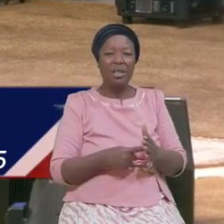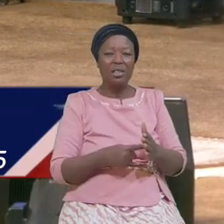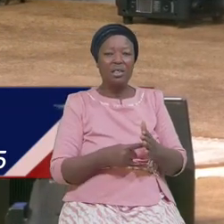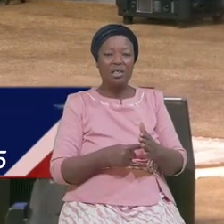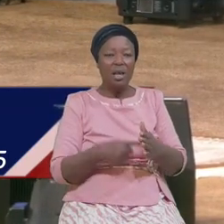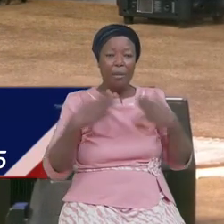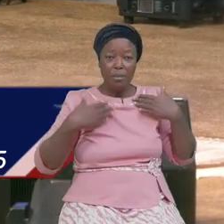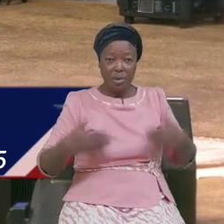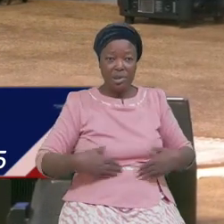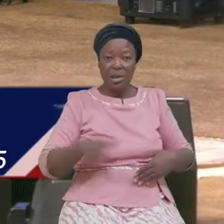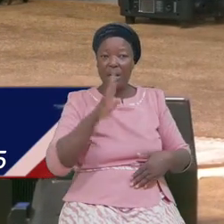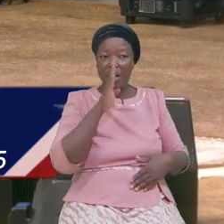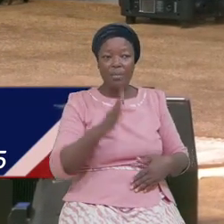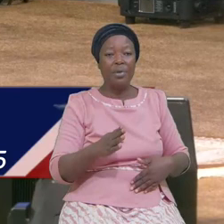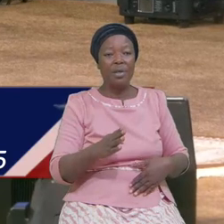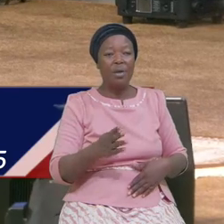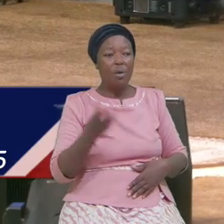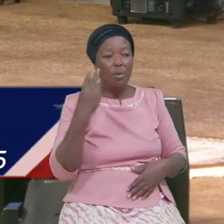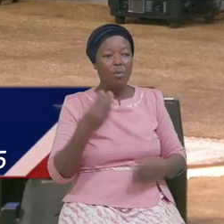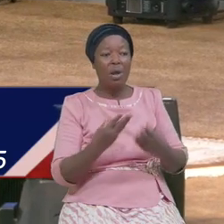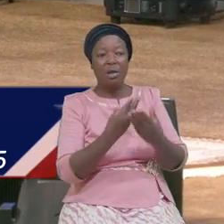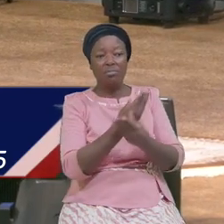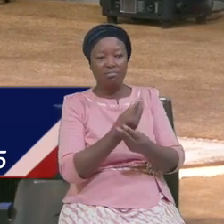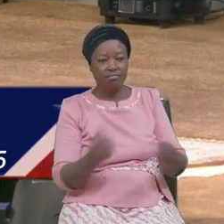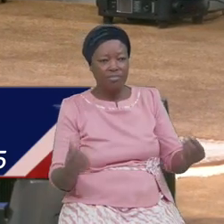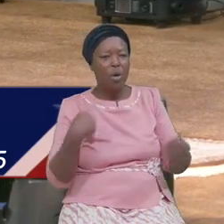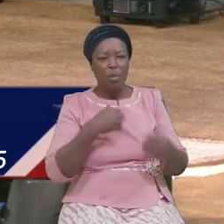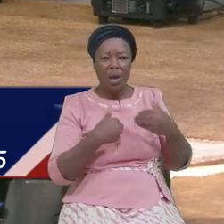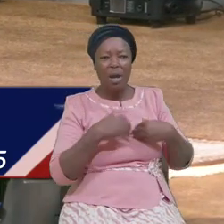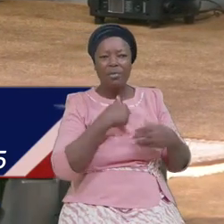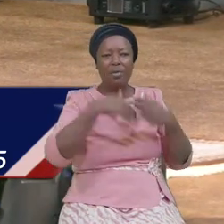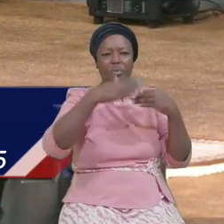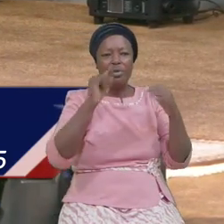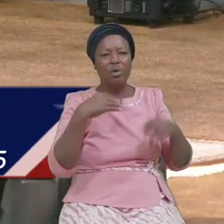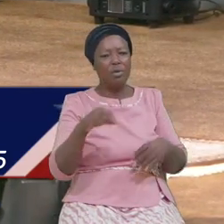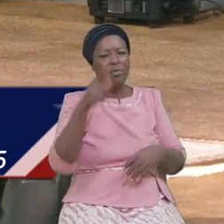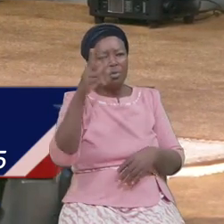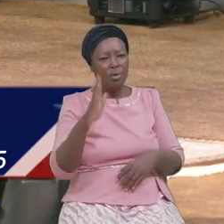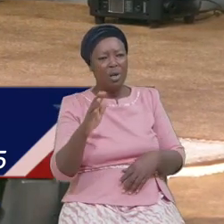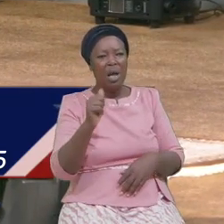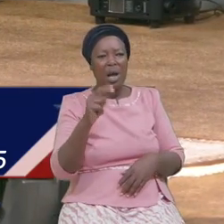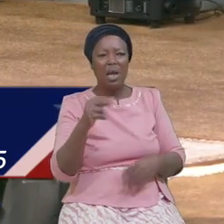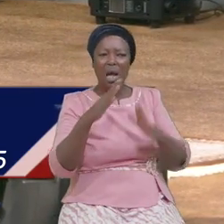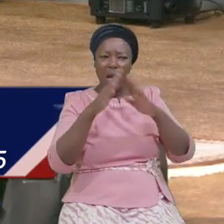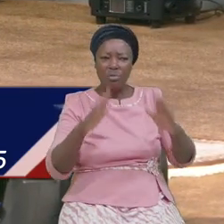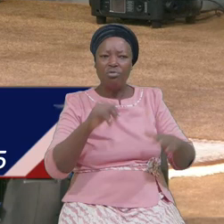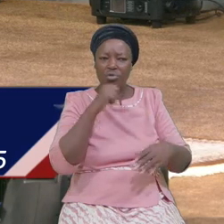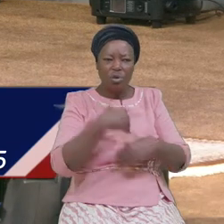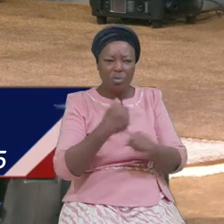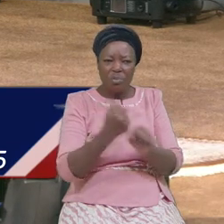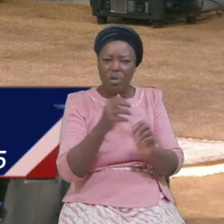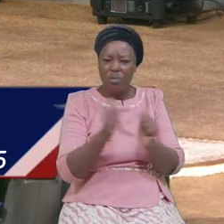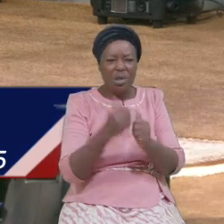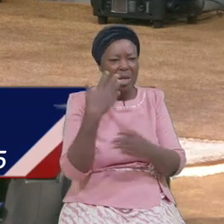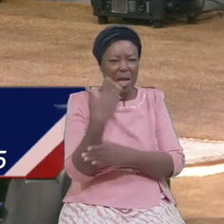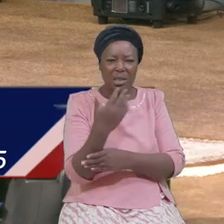be dissolved, we have a building of God, and house not made with